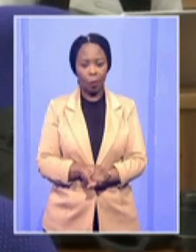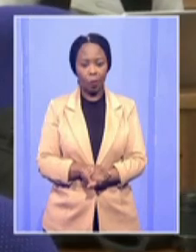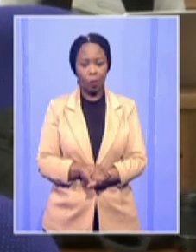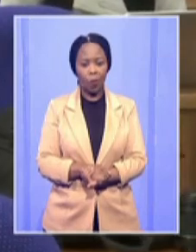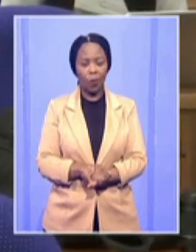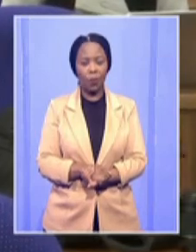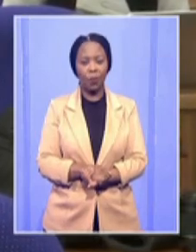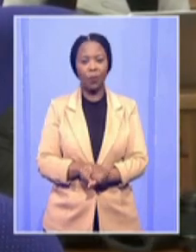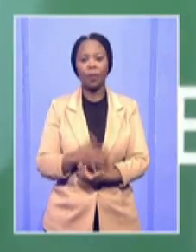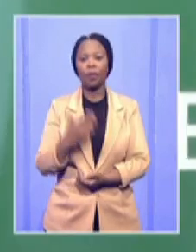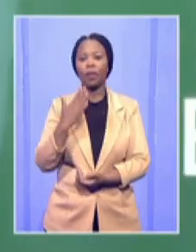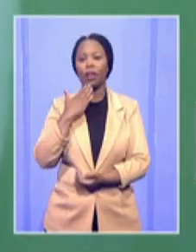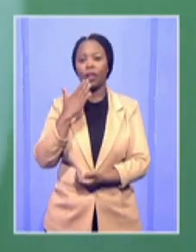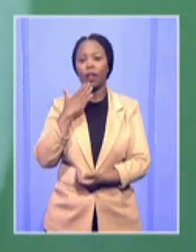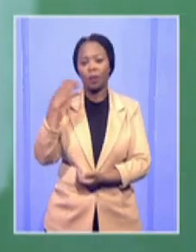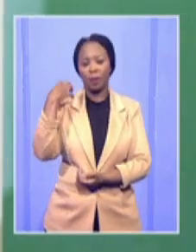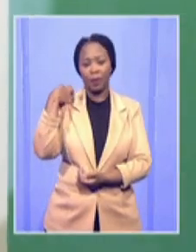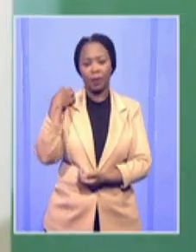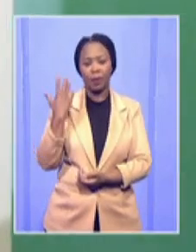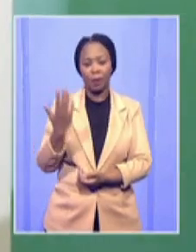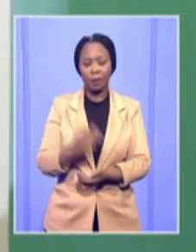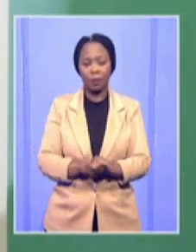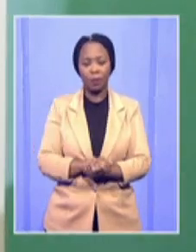Thank you very much, Minister.